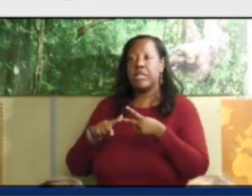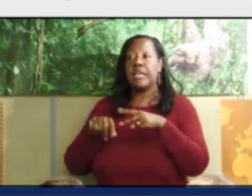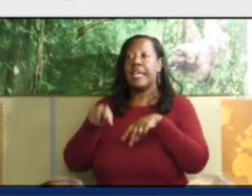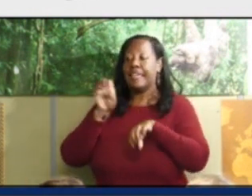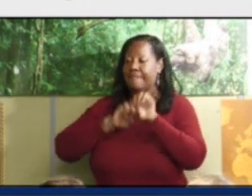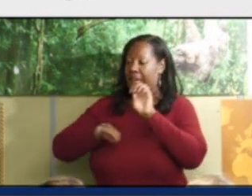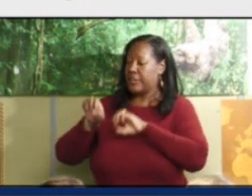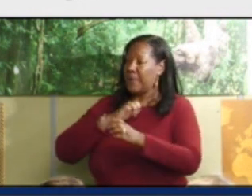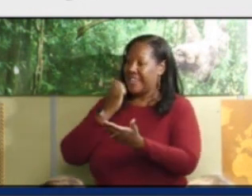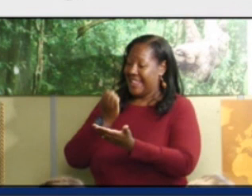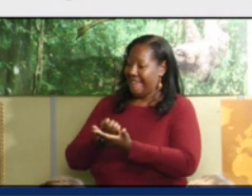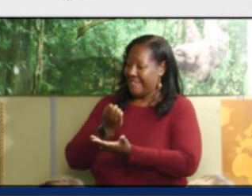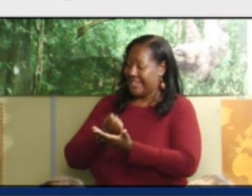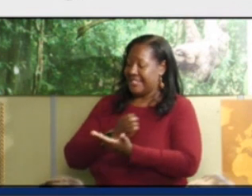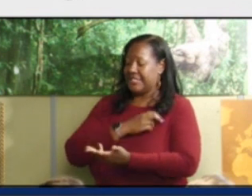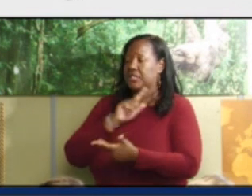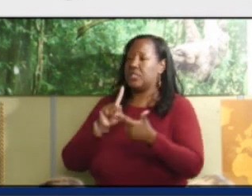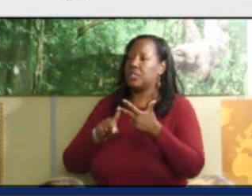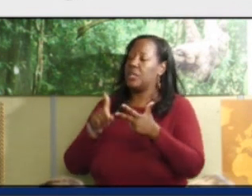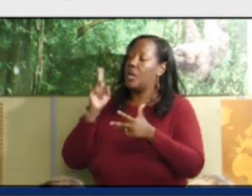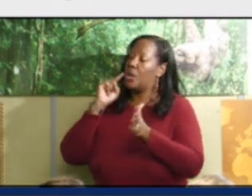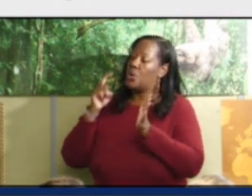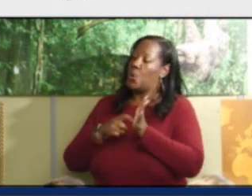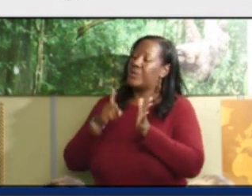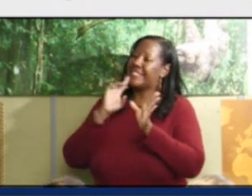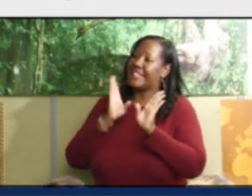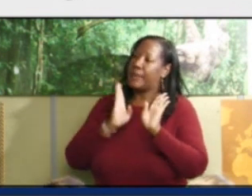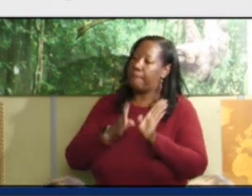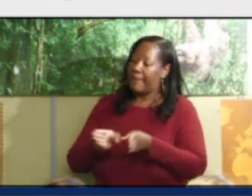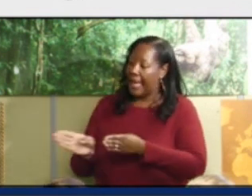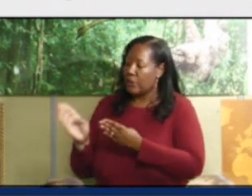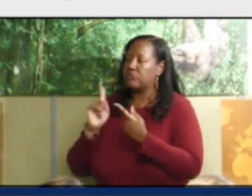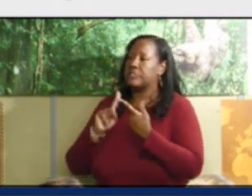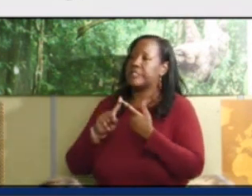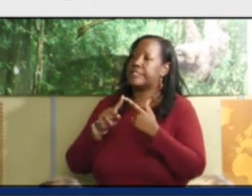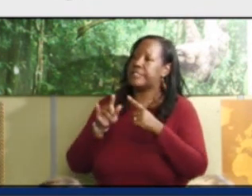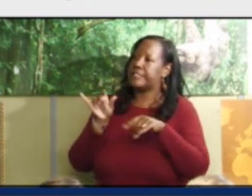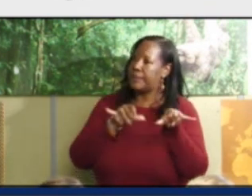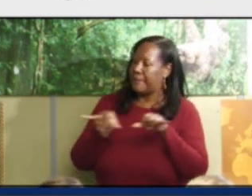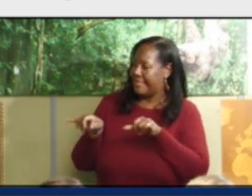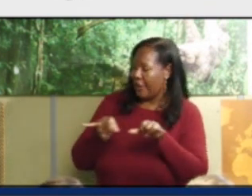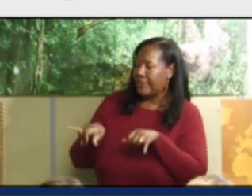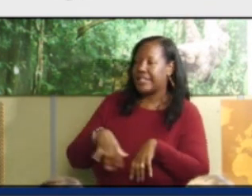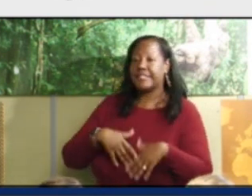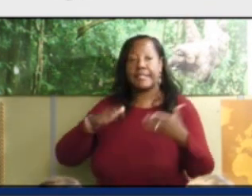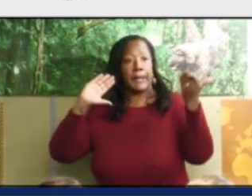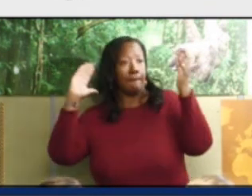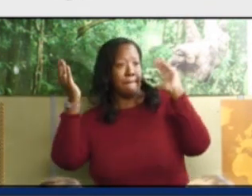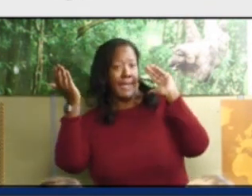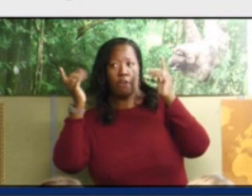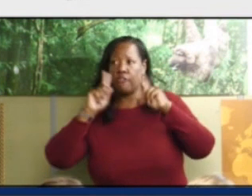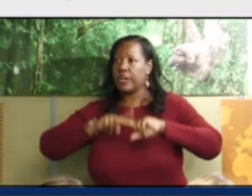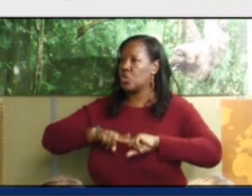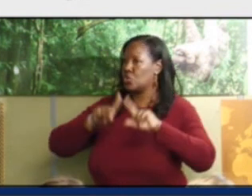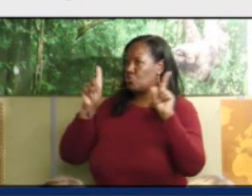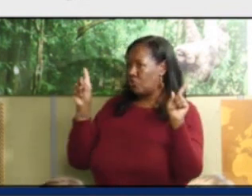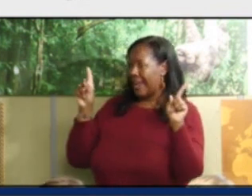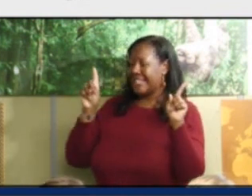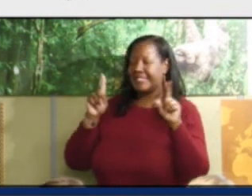evidence, noticing patterns and similarities, differences, comparing and contrasting different